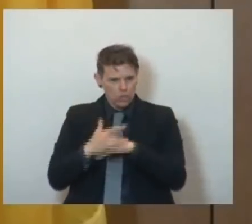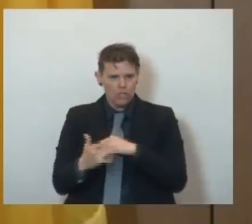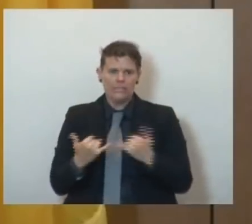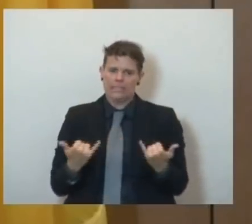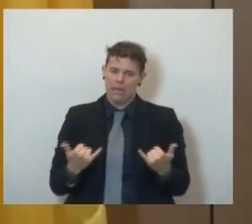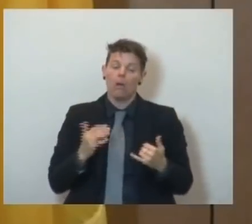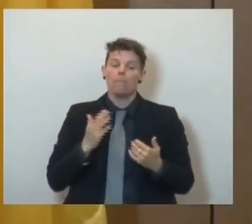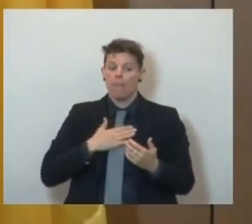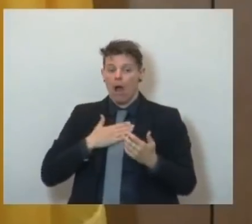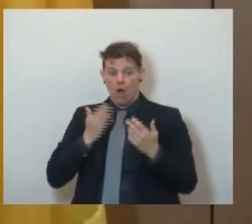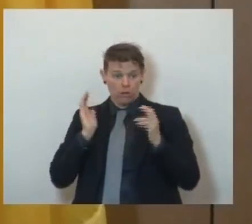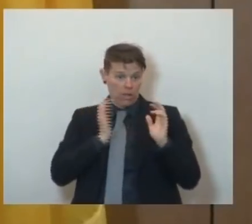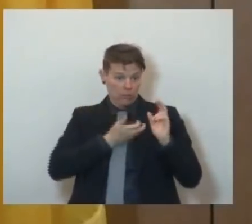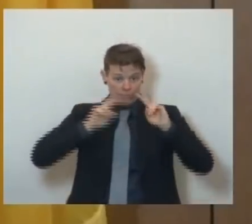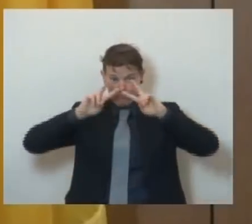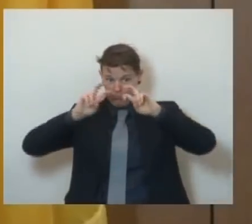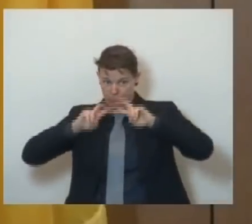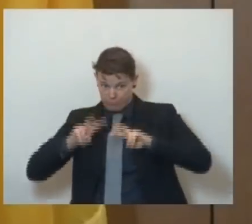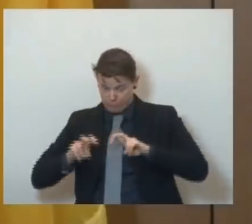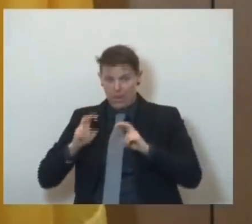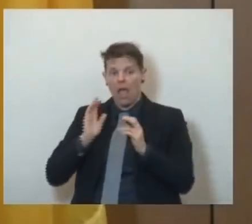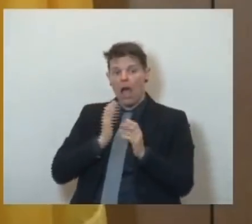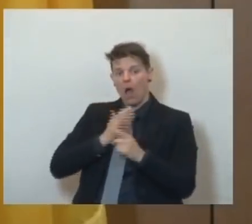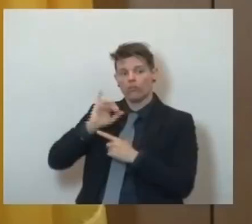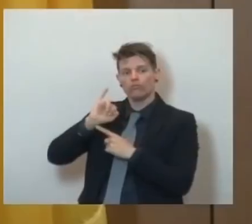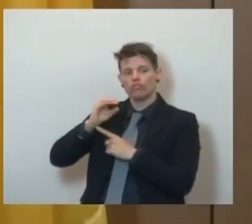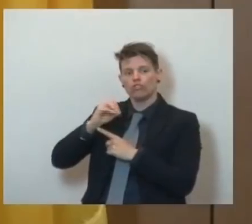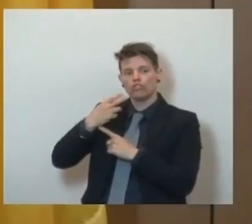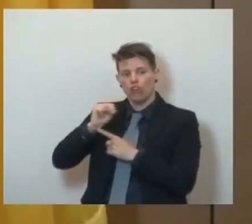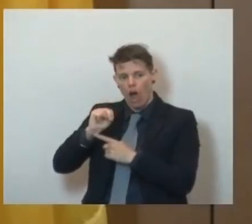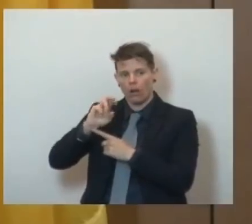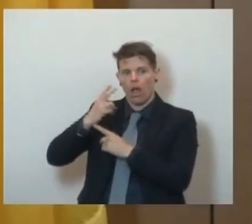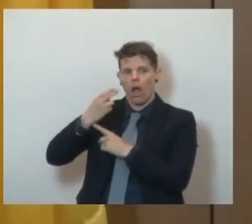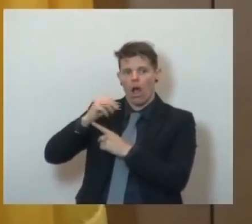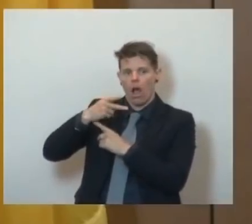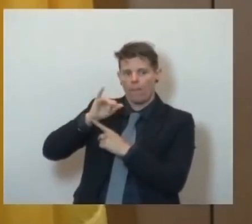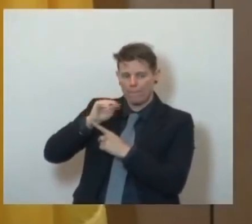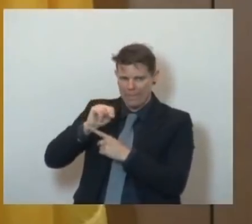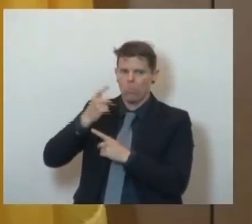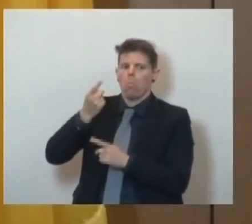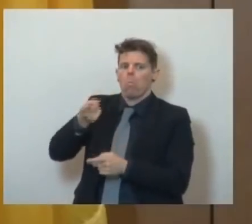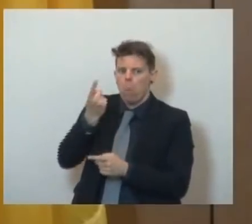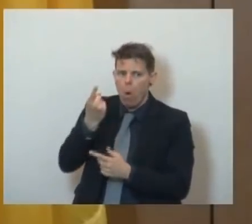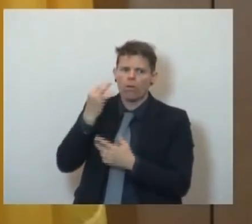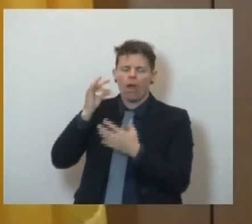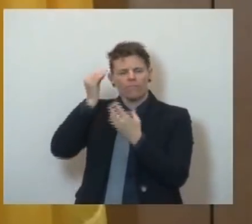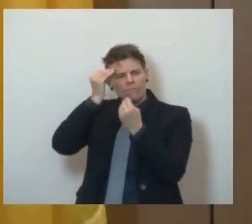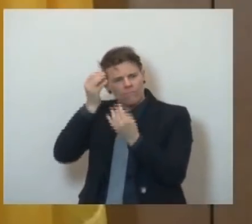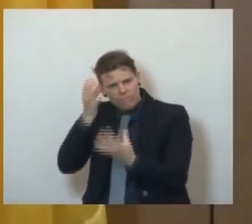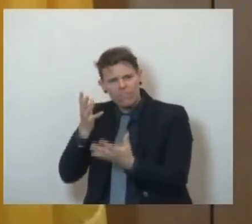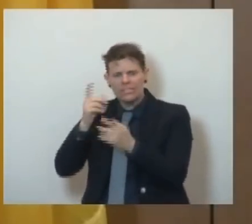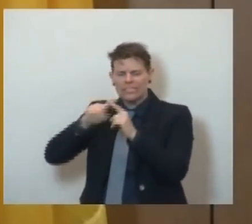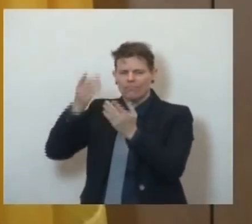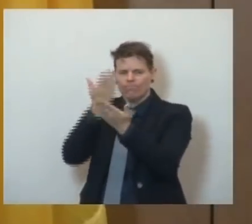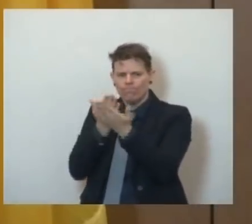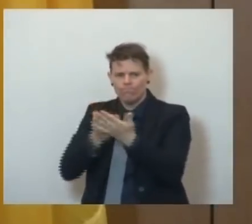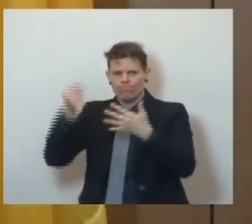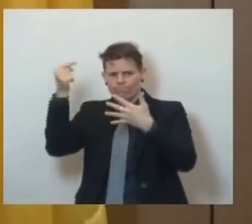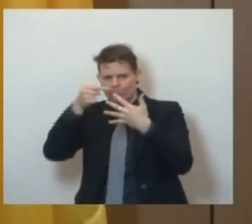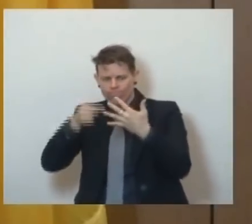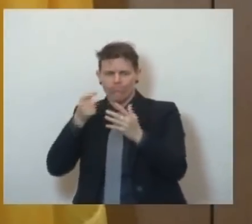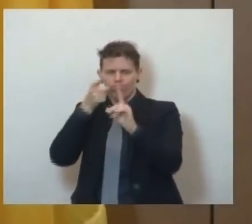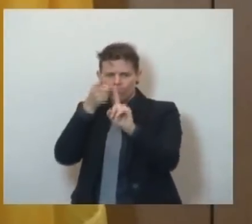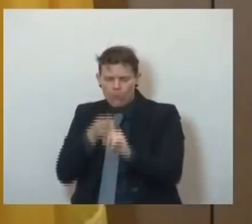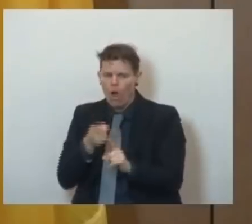Johns Hopkins as a source for productive, evidence-based, look at these things, the number of people, how close